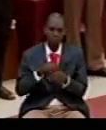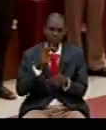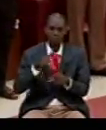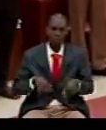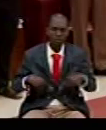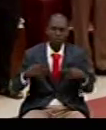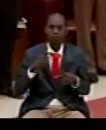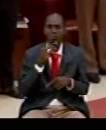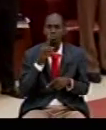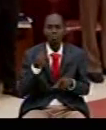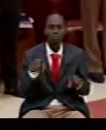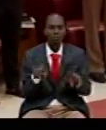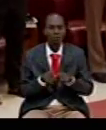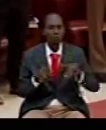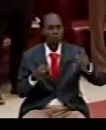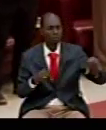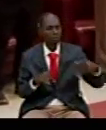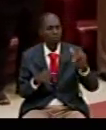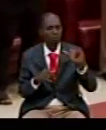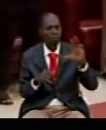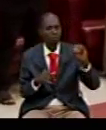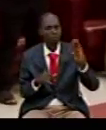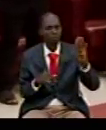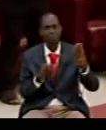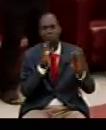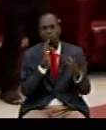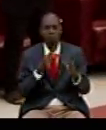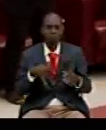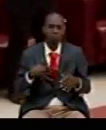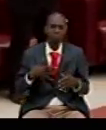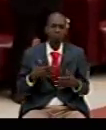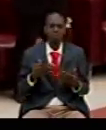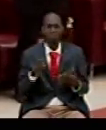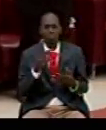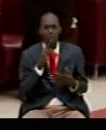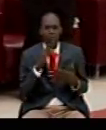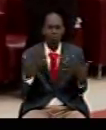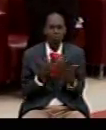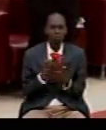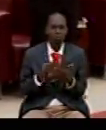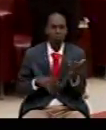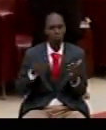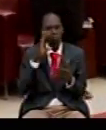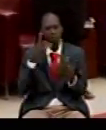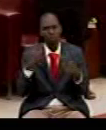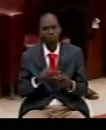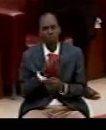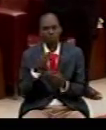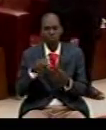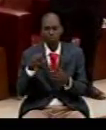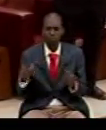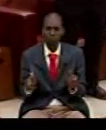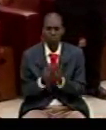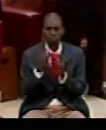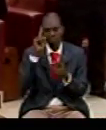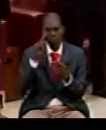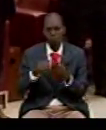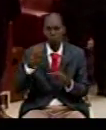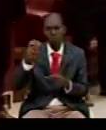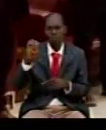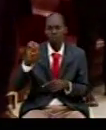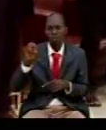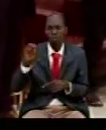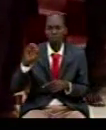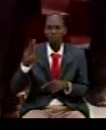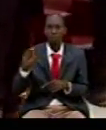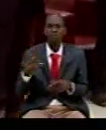life. Are you like a Jacob? And it is like you're afraid of what might happen when you meet Esau. Let him touch you